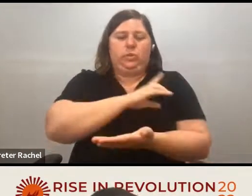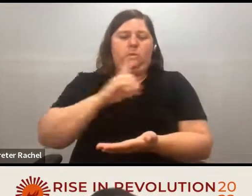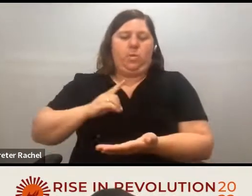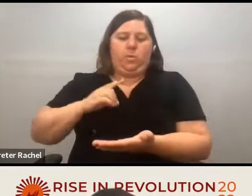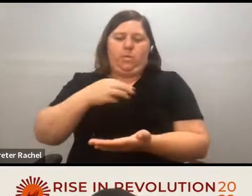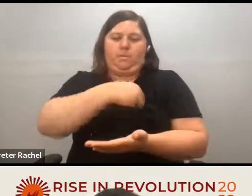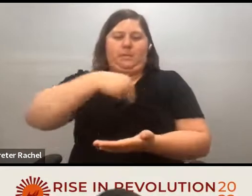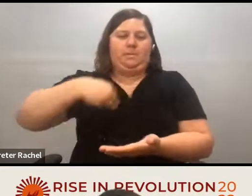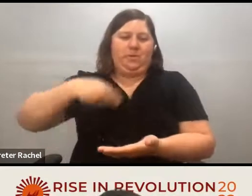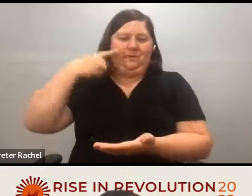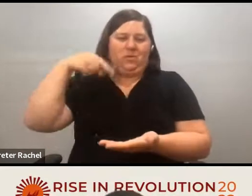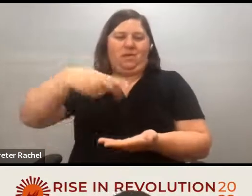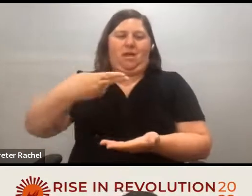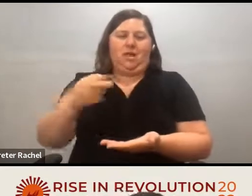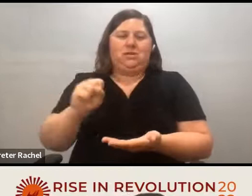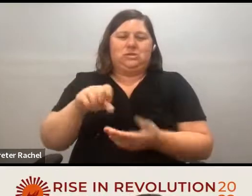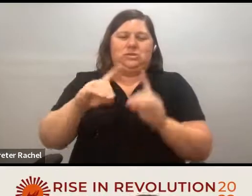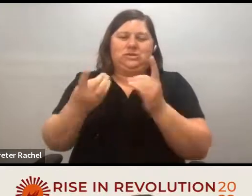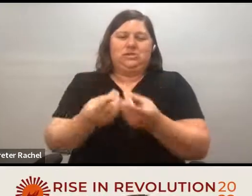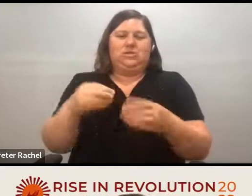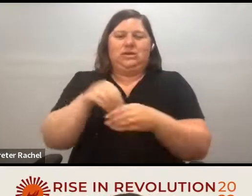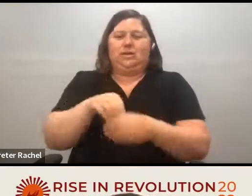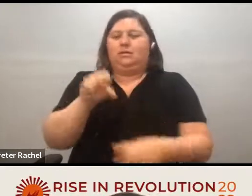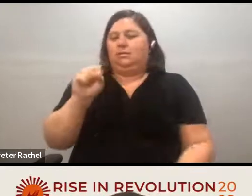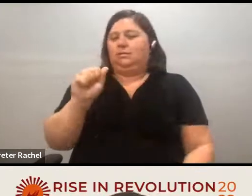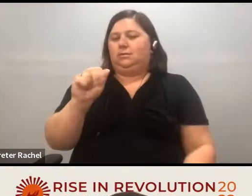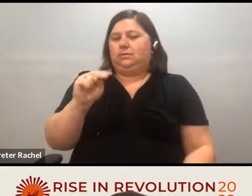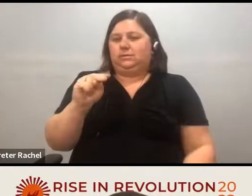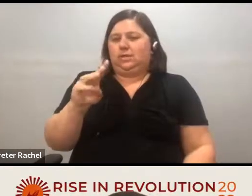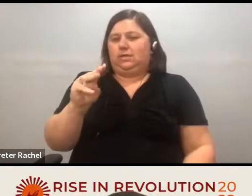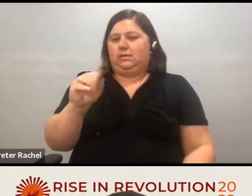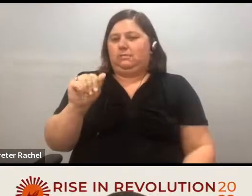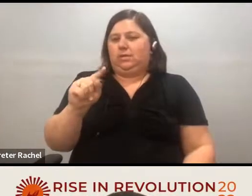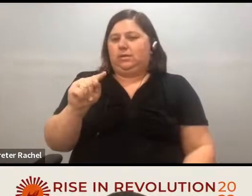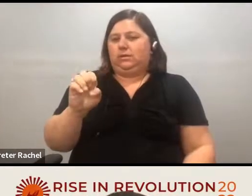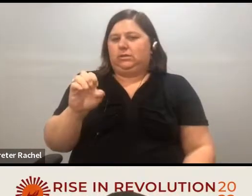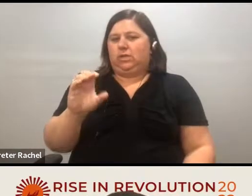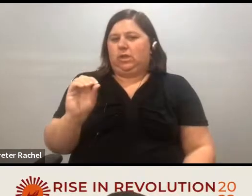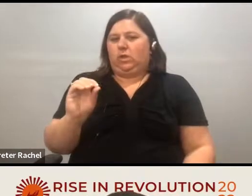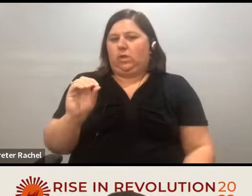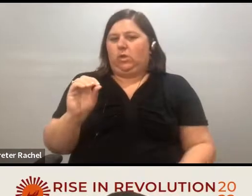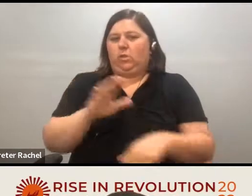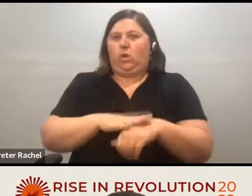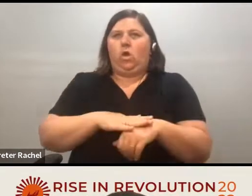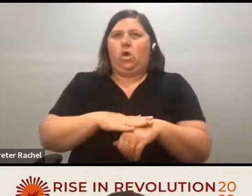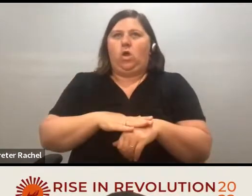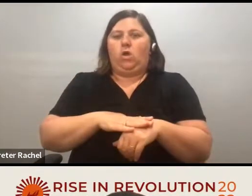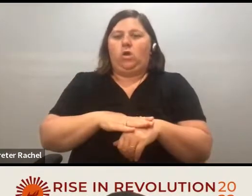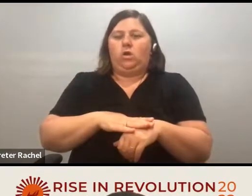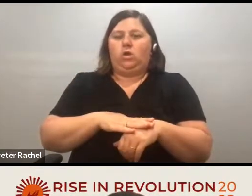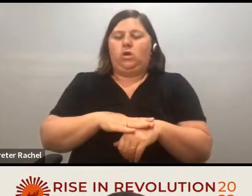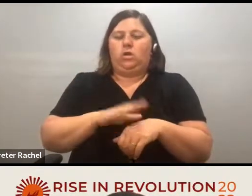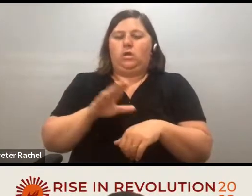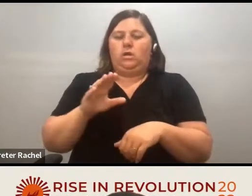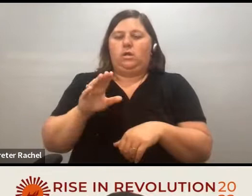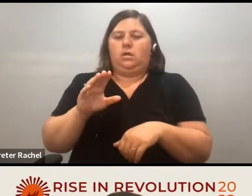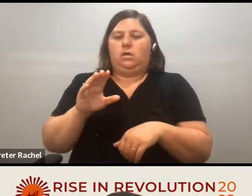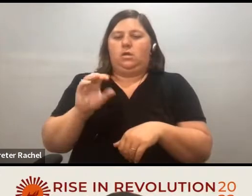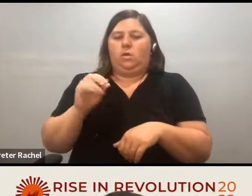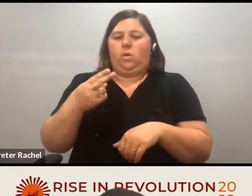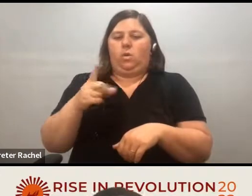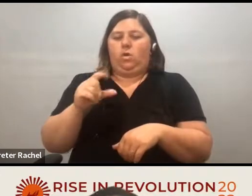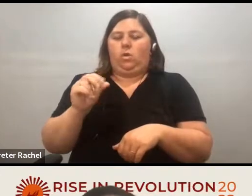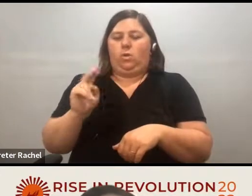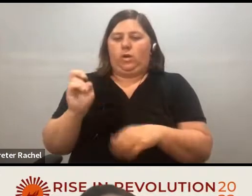school district in San Mateo on Ramaytush-Ohlone land. And my question is, with the